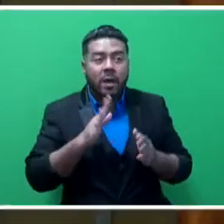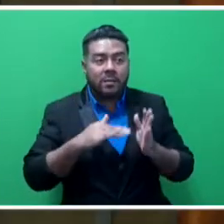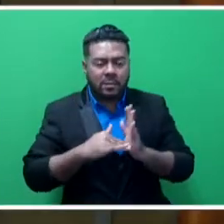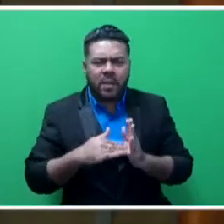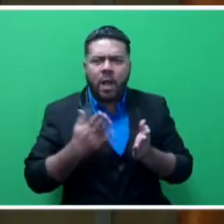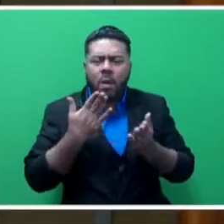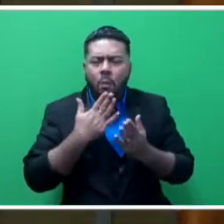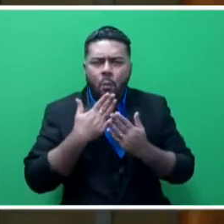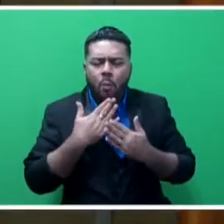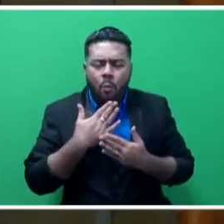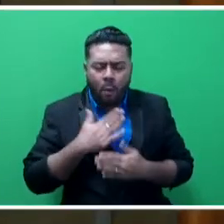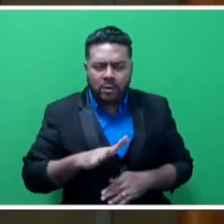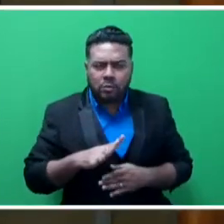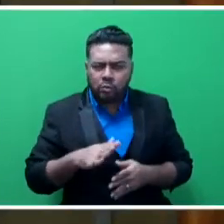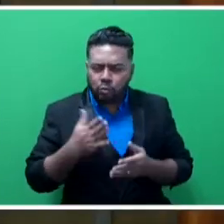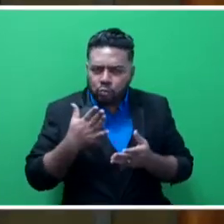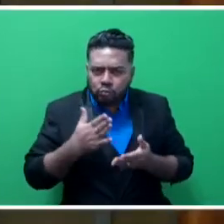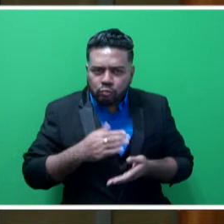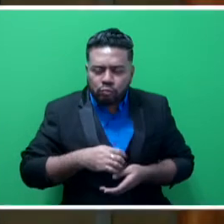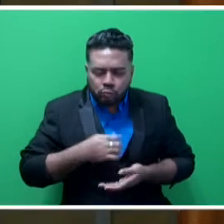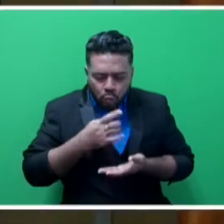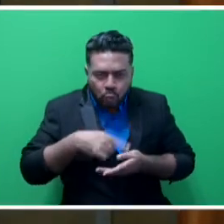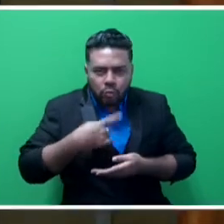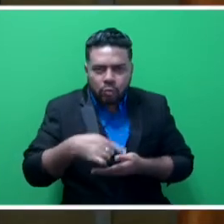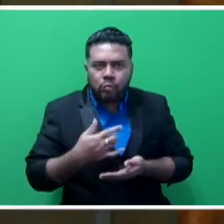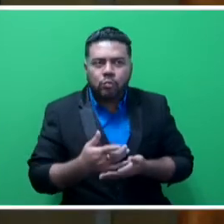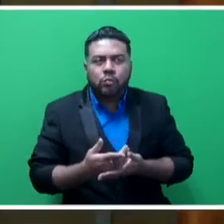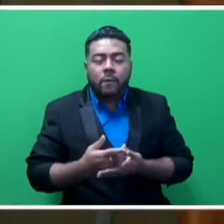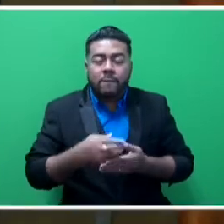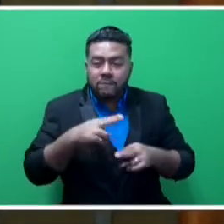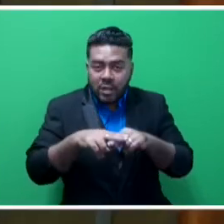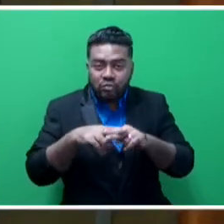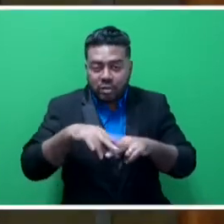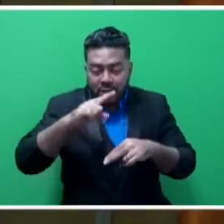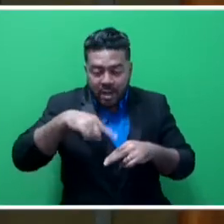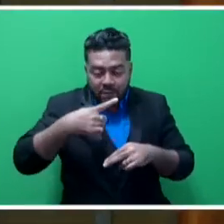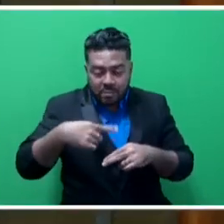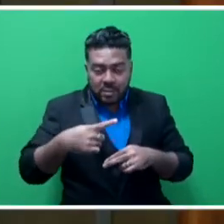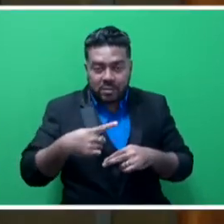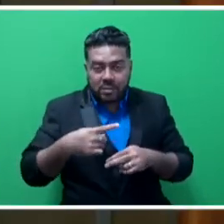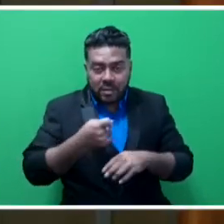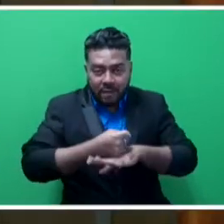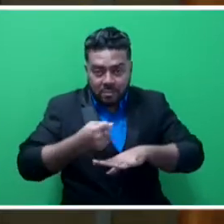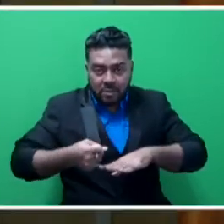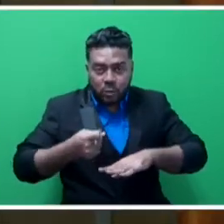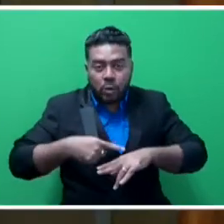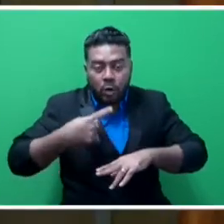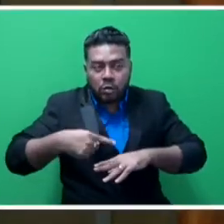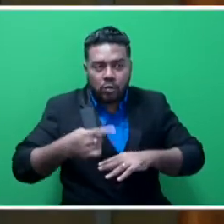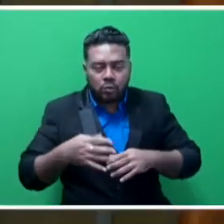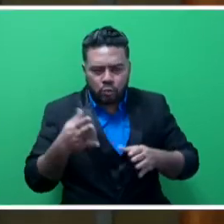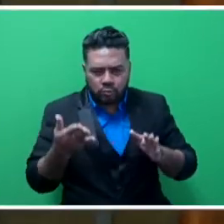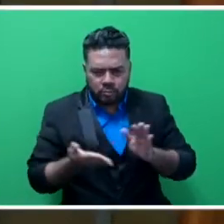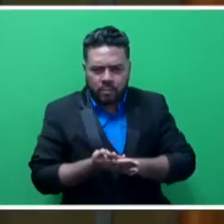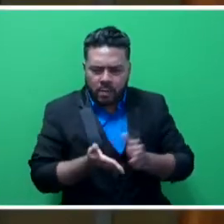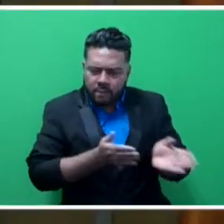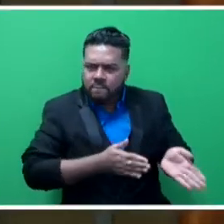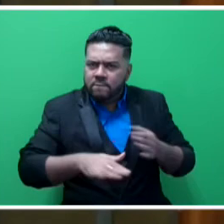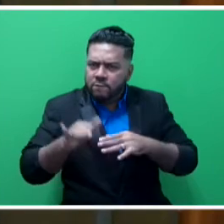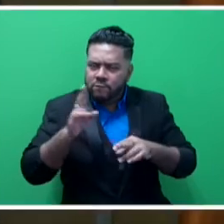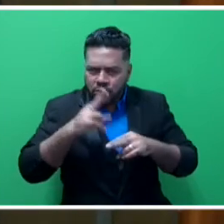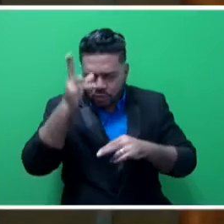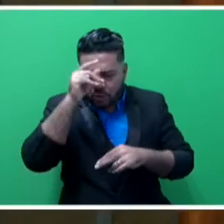to reiterate that the Fijian government will continue to do its best to mobilize Fijians under the Pacific Labour Scheme